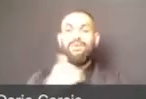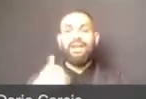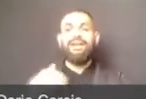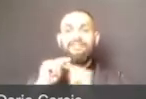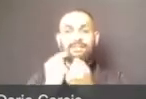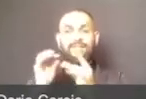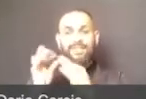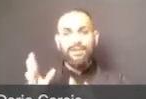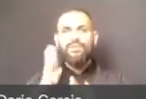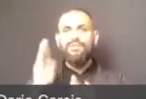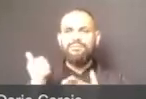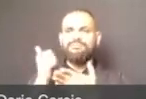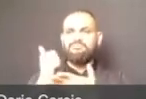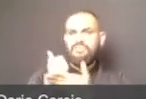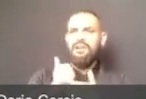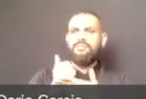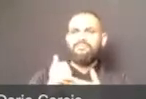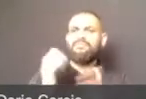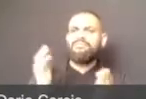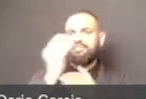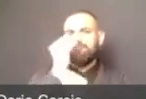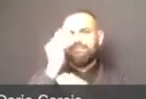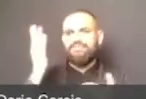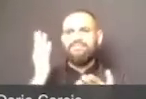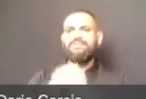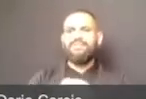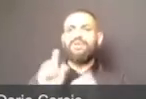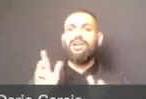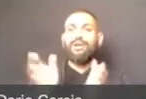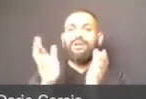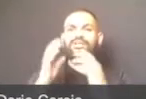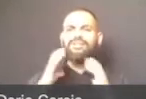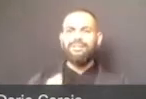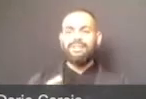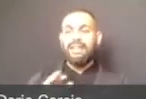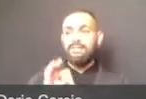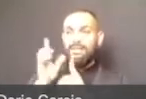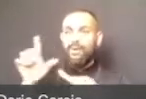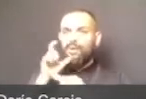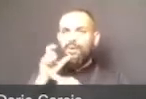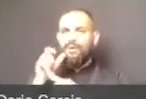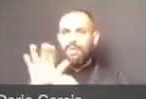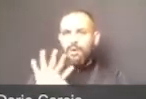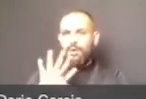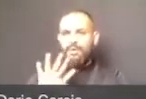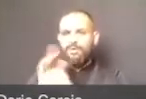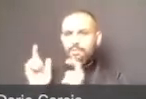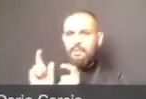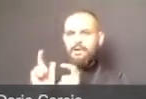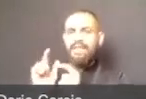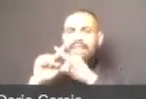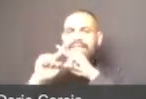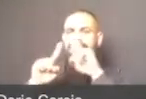be sharing helpful information to encourage our commercial customers, but especially those who are local, small, the diverse companies